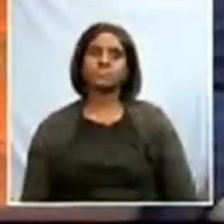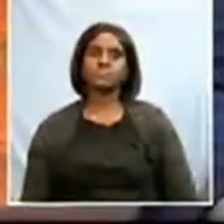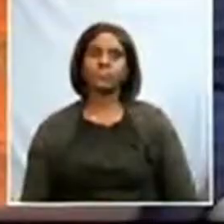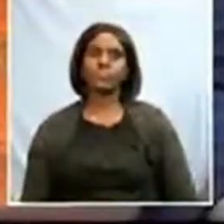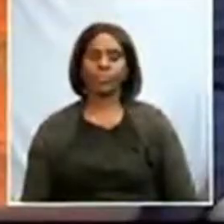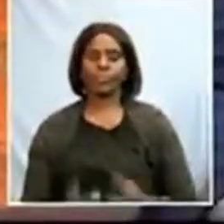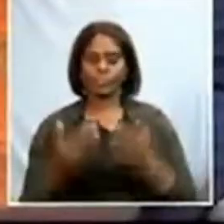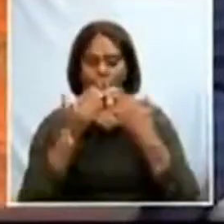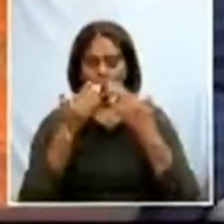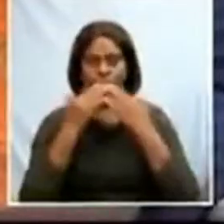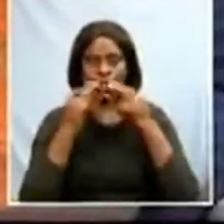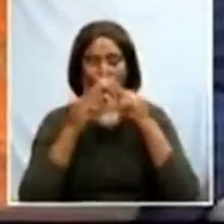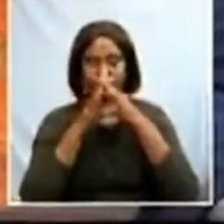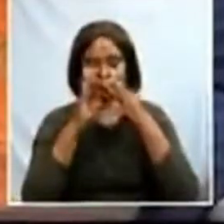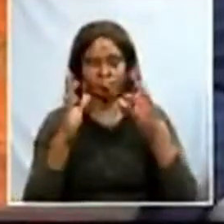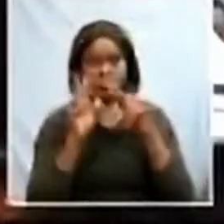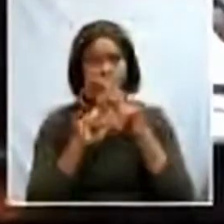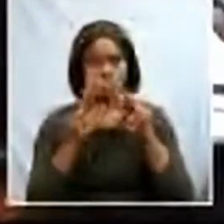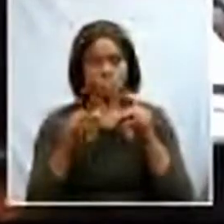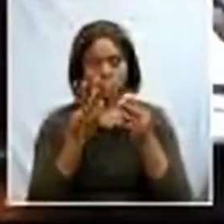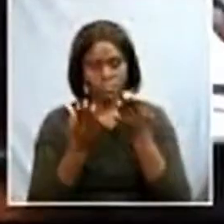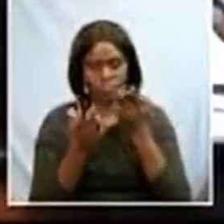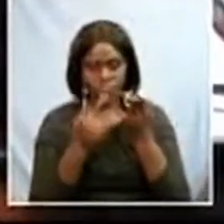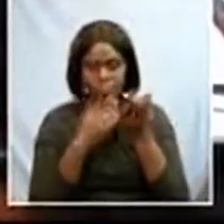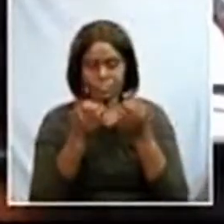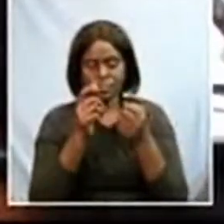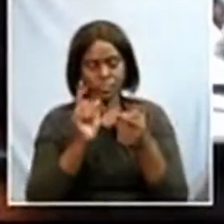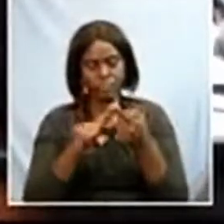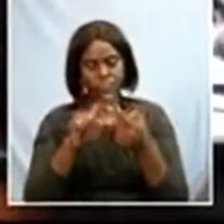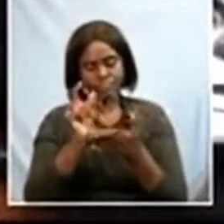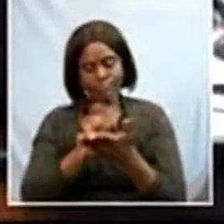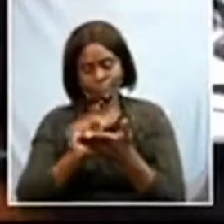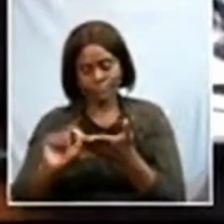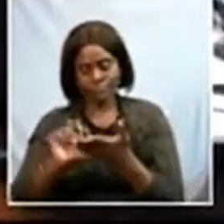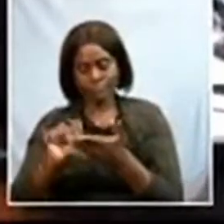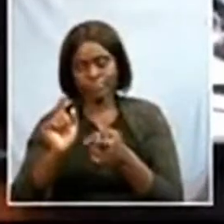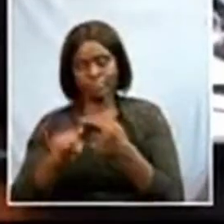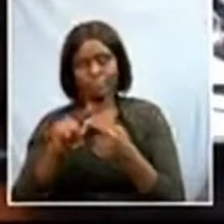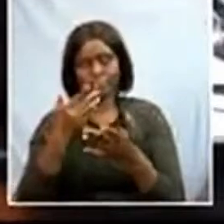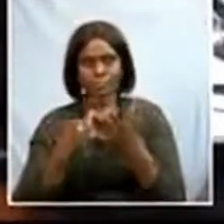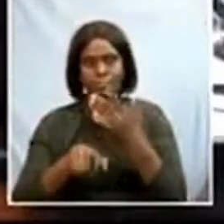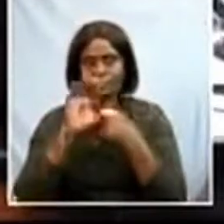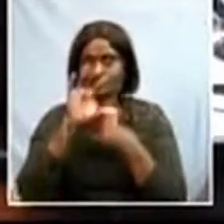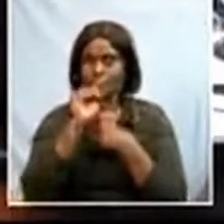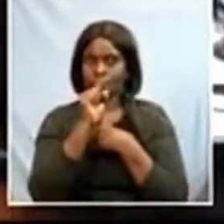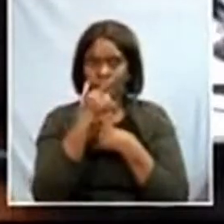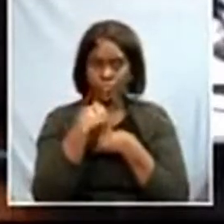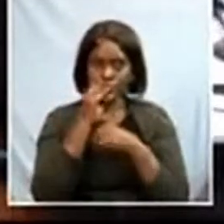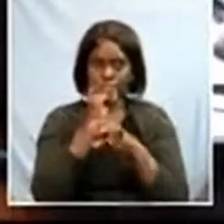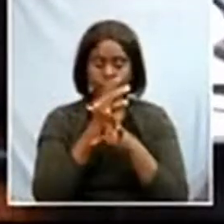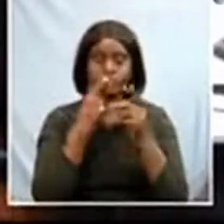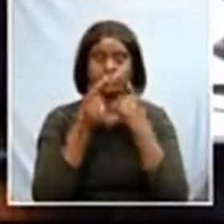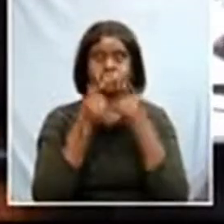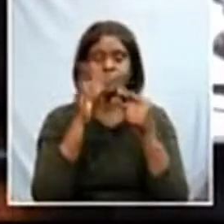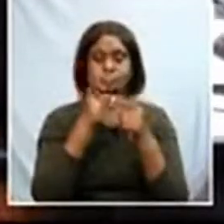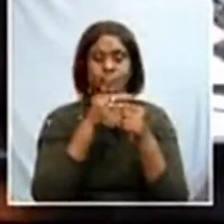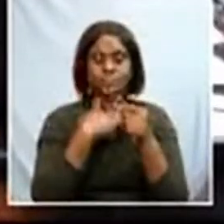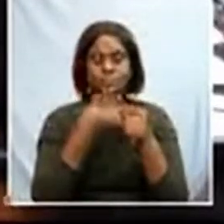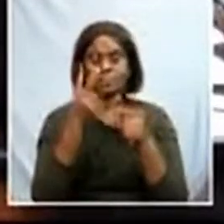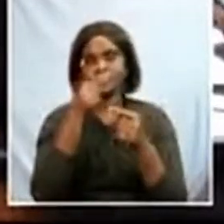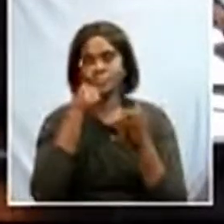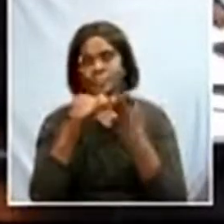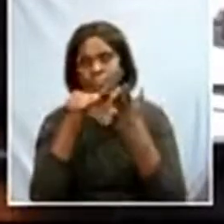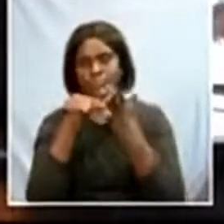Thank you very much, Chair. I maybe want to write on what the CS has mentioned. There are 2 letters in